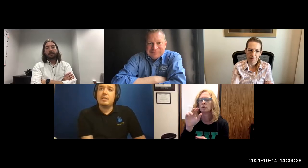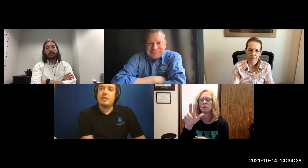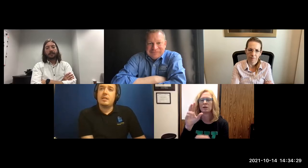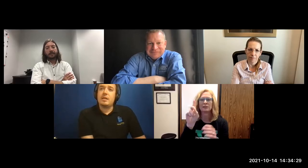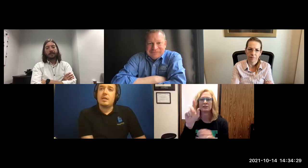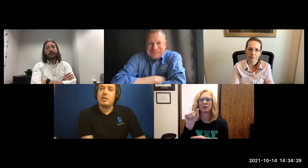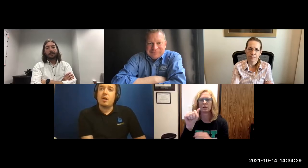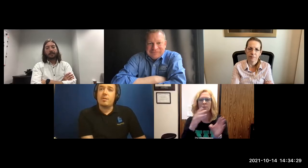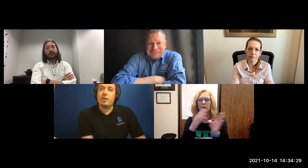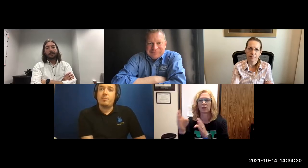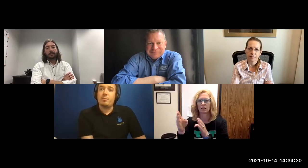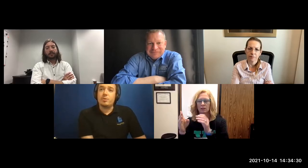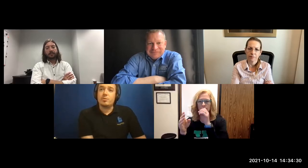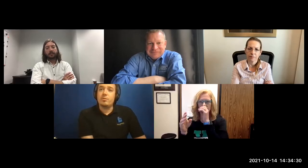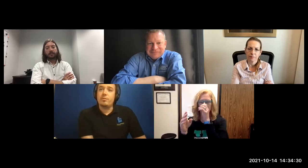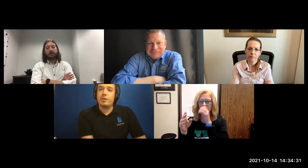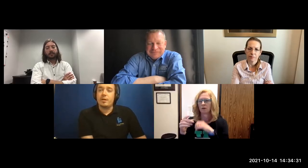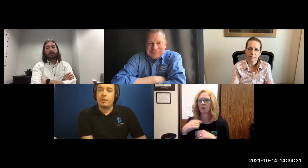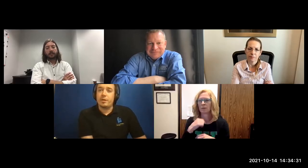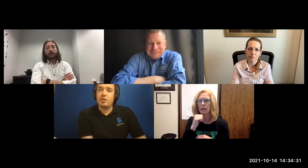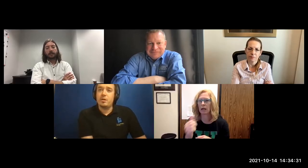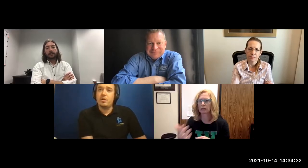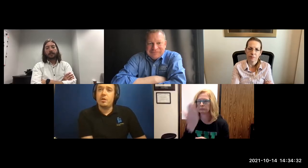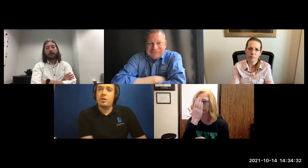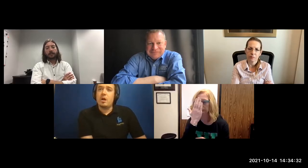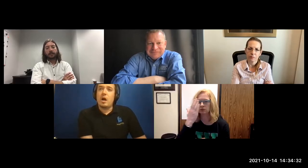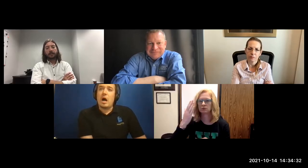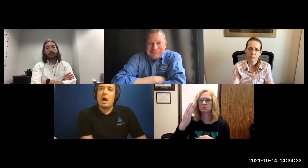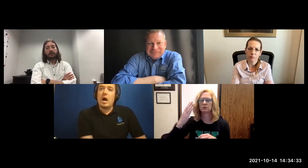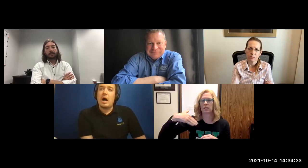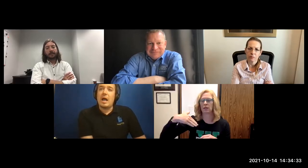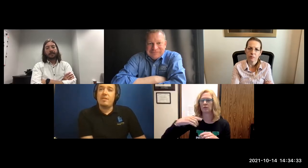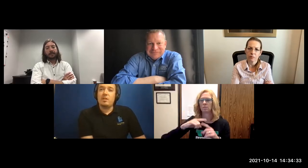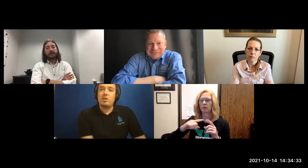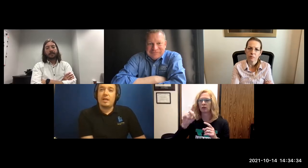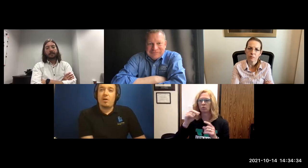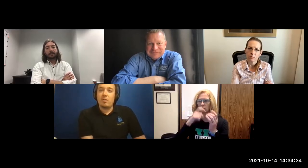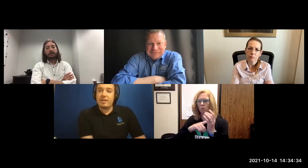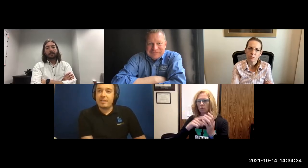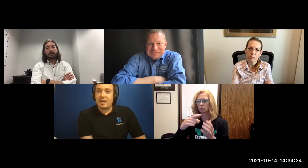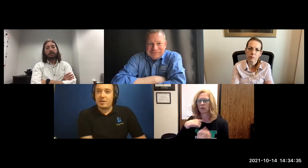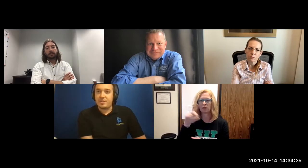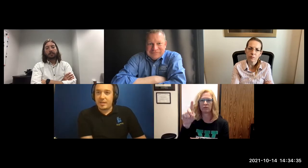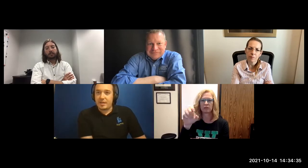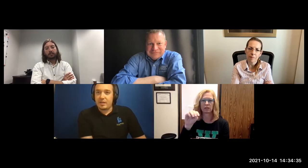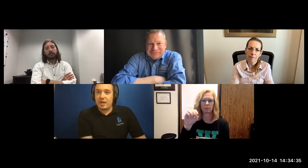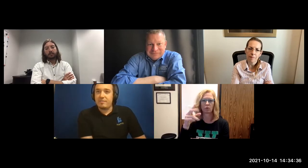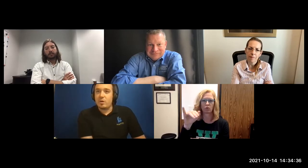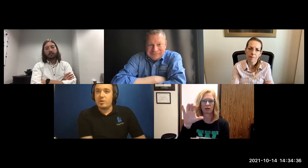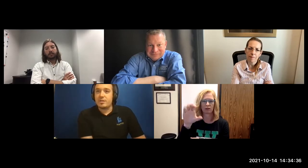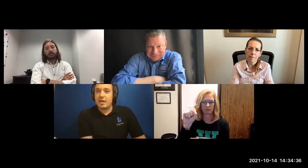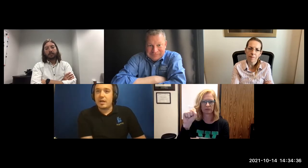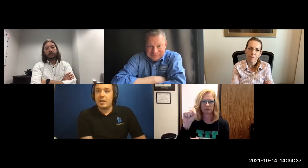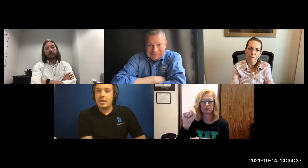at the documented proposal for the data plan, I haven't looked at all of the ins and outs yet. I